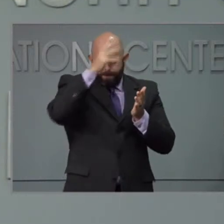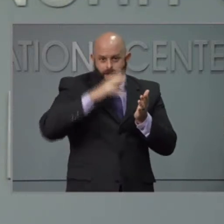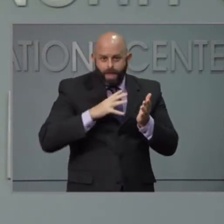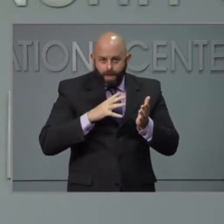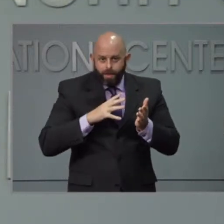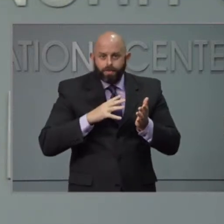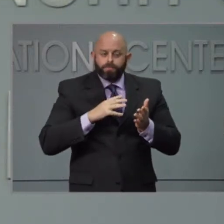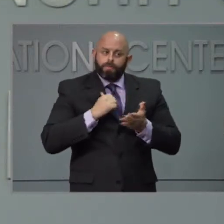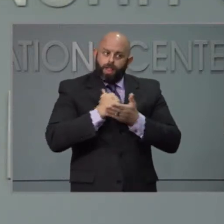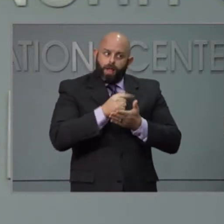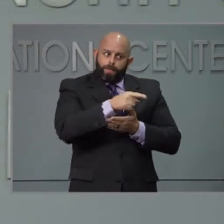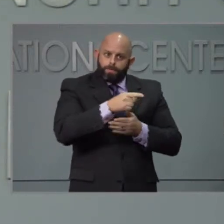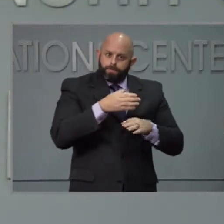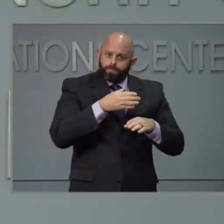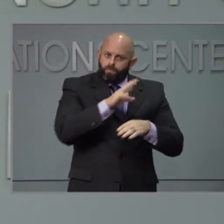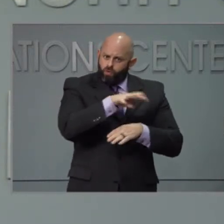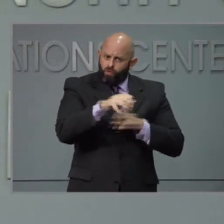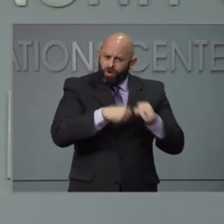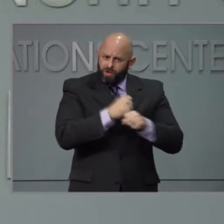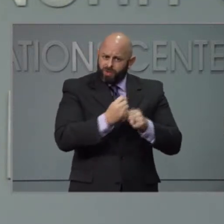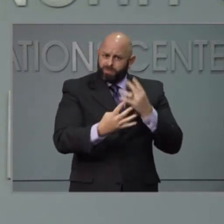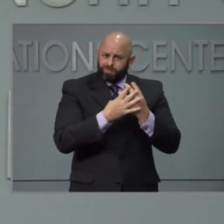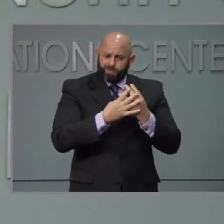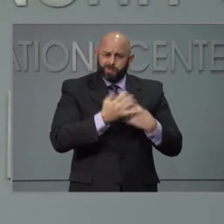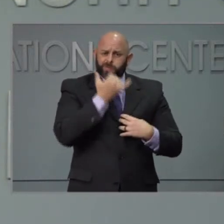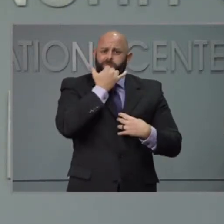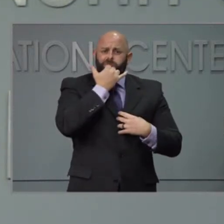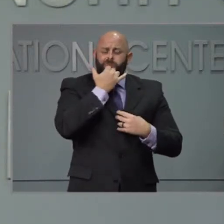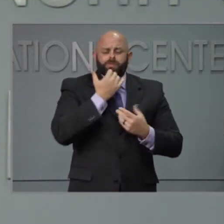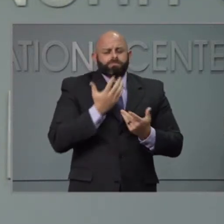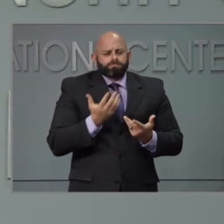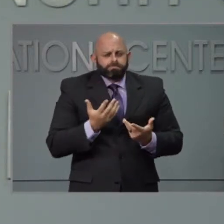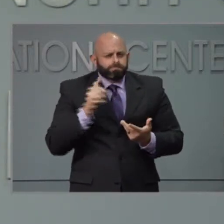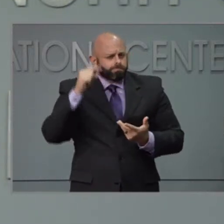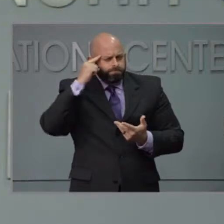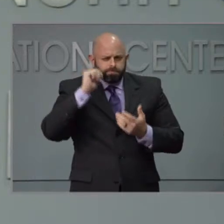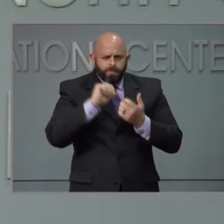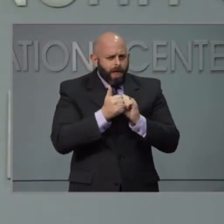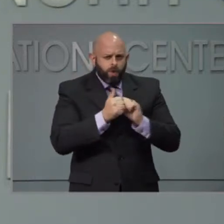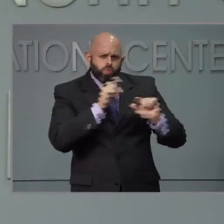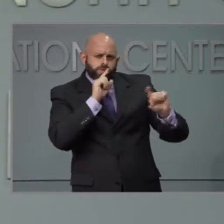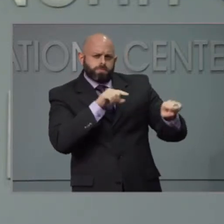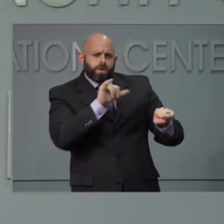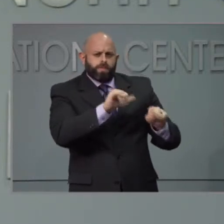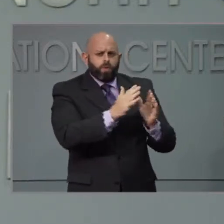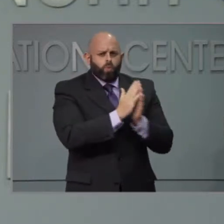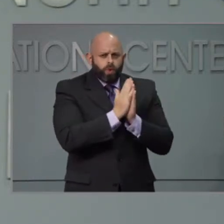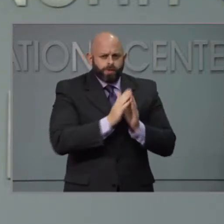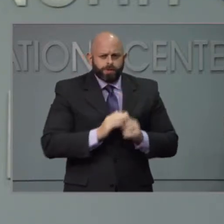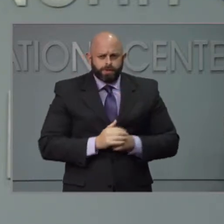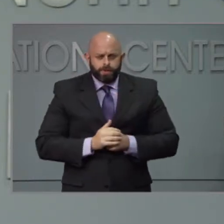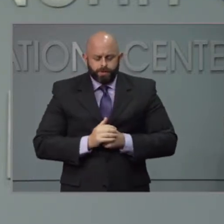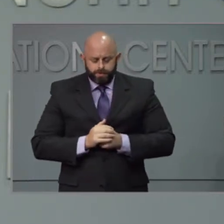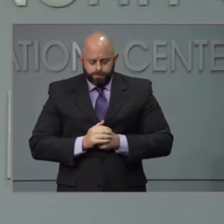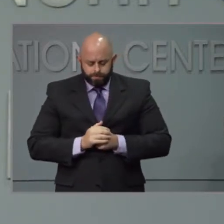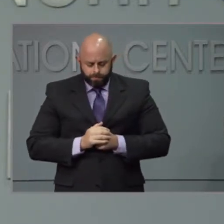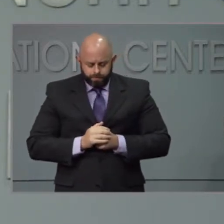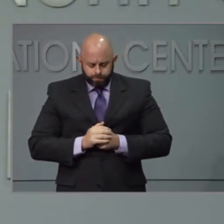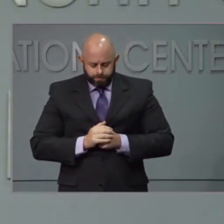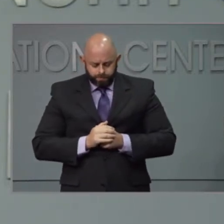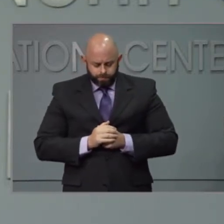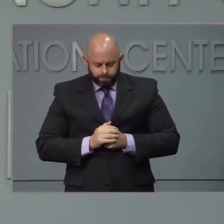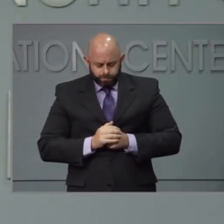to get some relief after 44 years. What can you tell me about your plans to deal with that pardon request? We are going